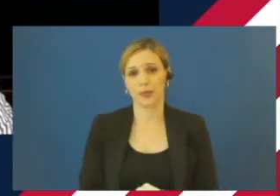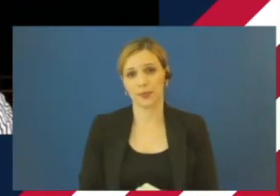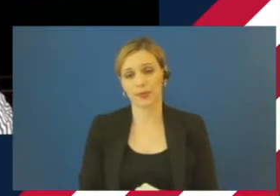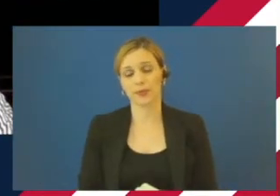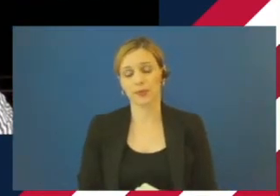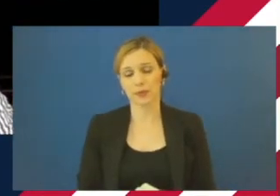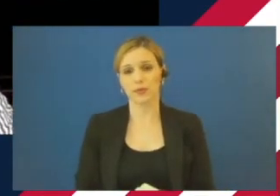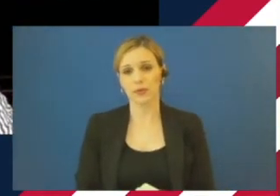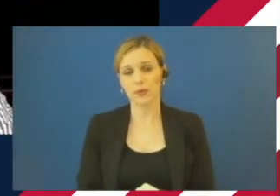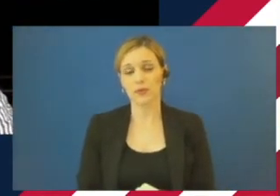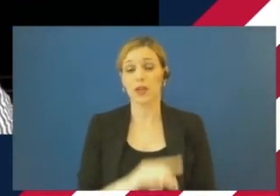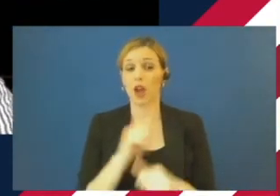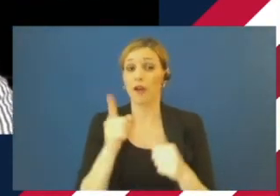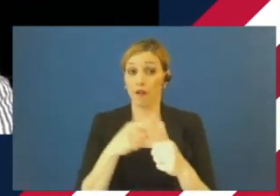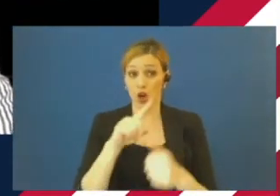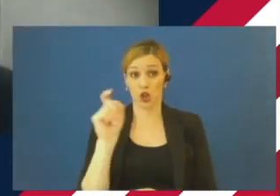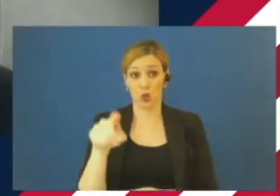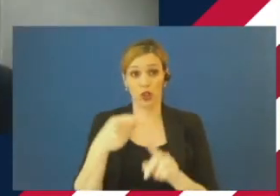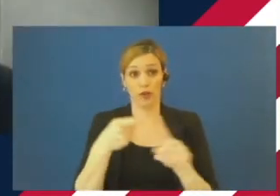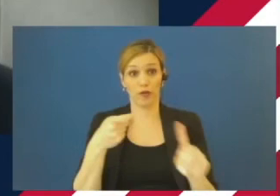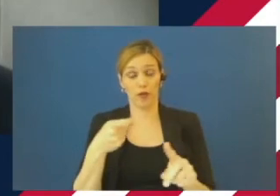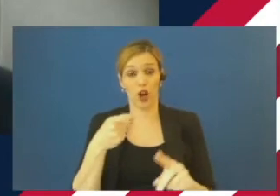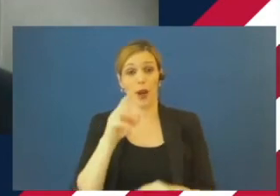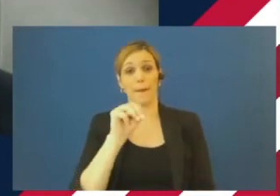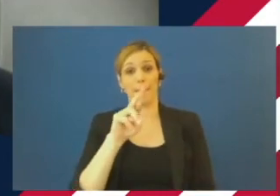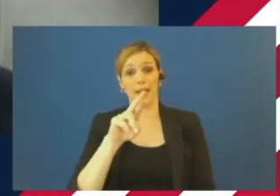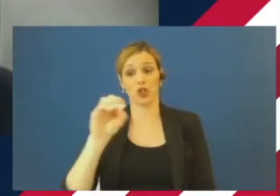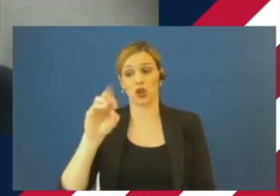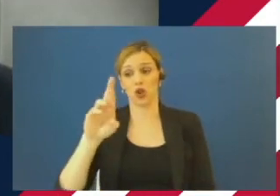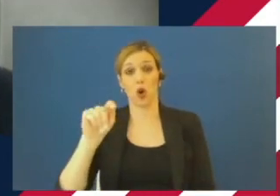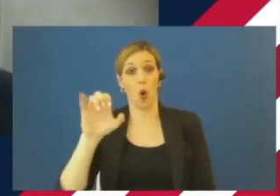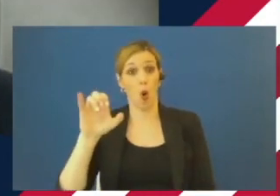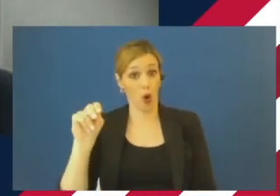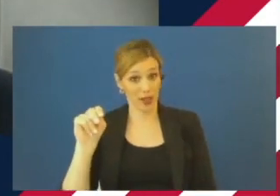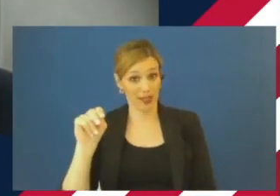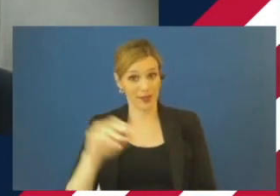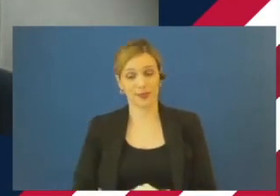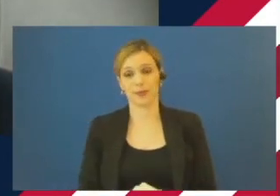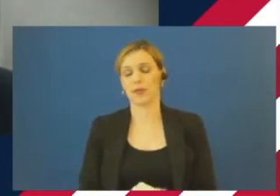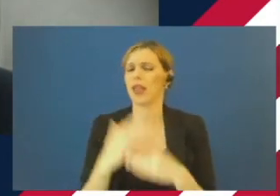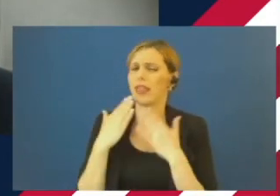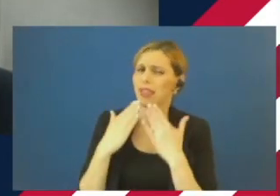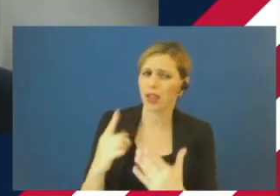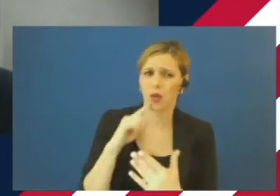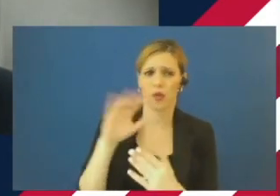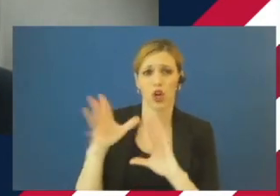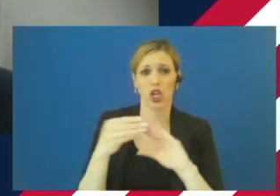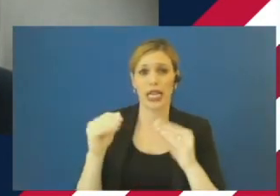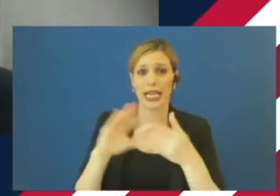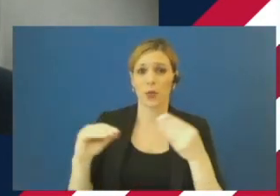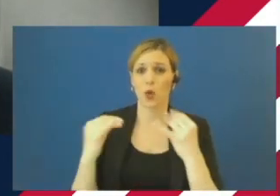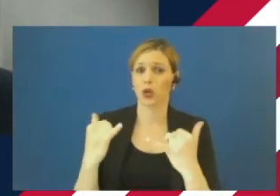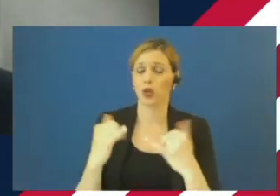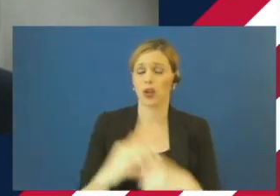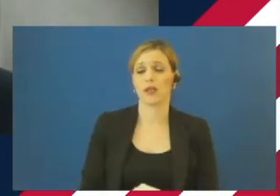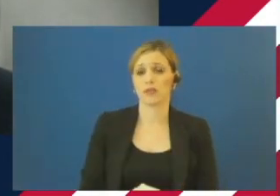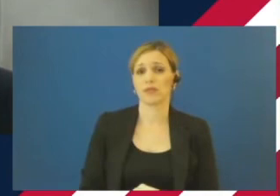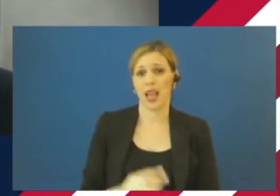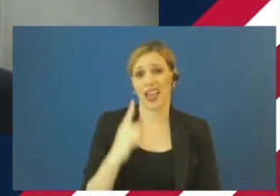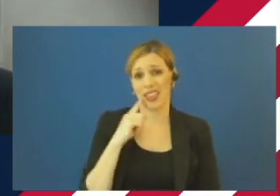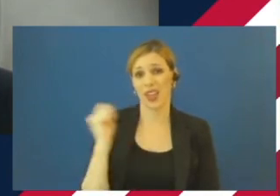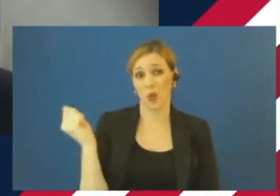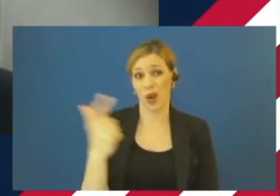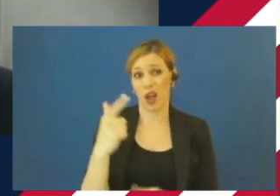from Mr. Orton. Hey, thanks, Mark, for your testimony today. I think we all agree that over the